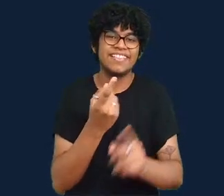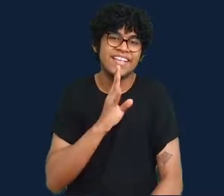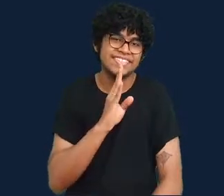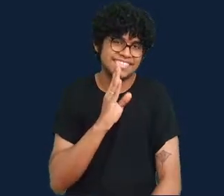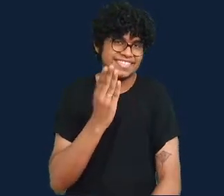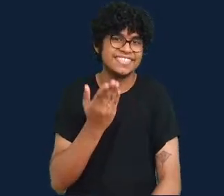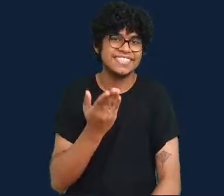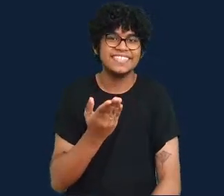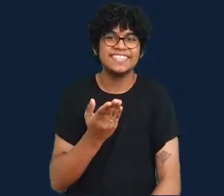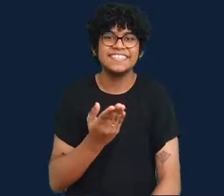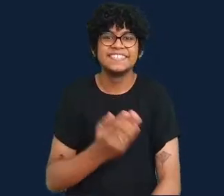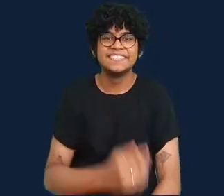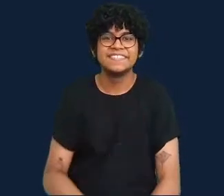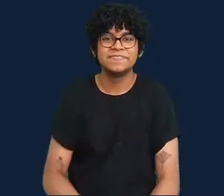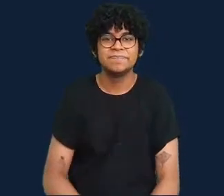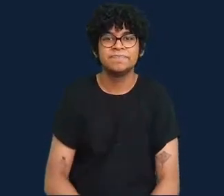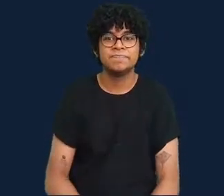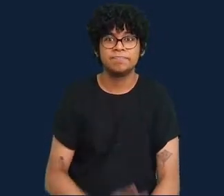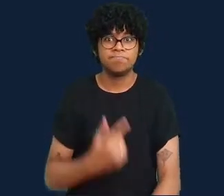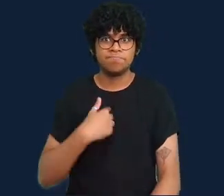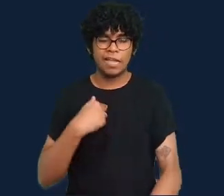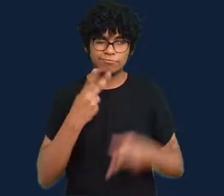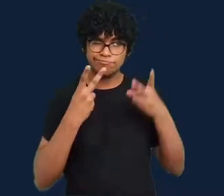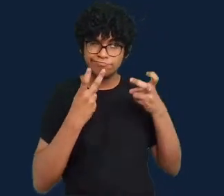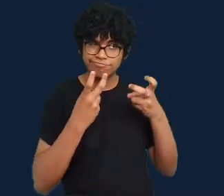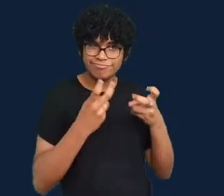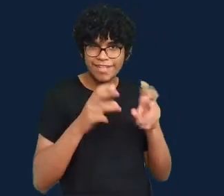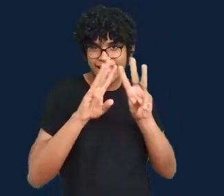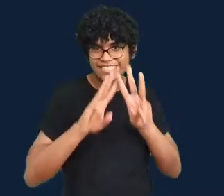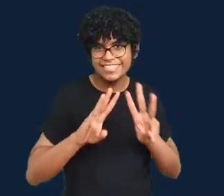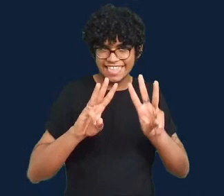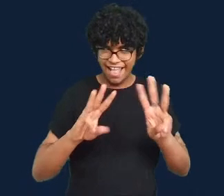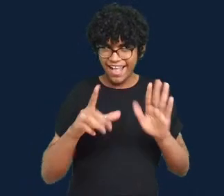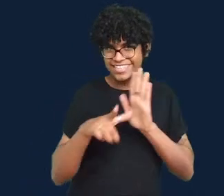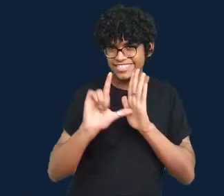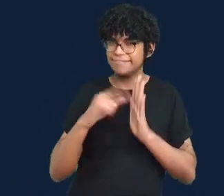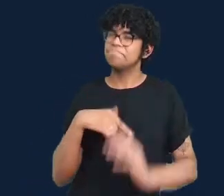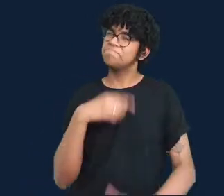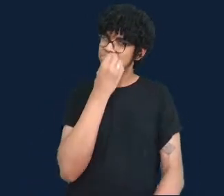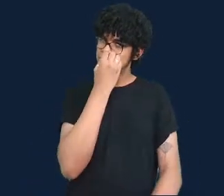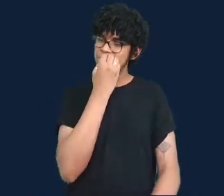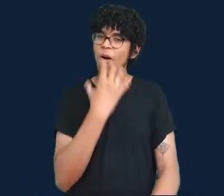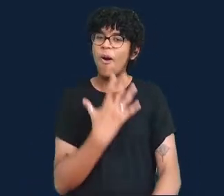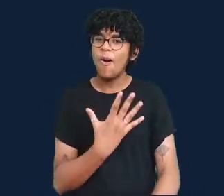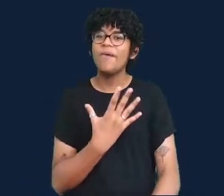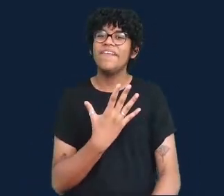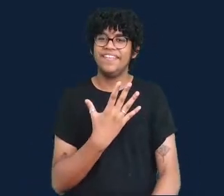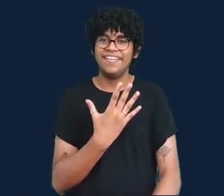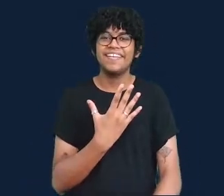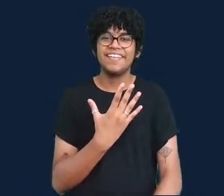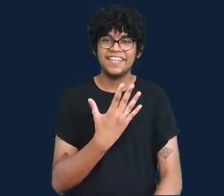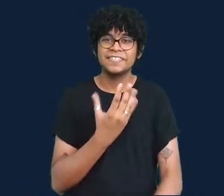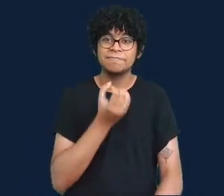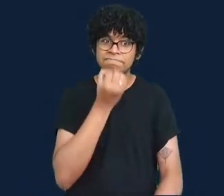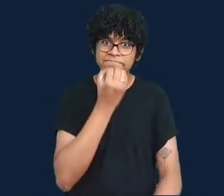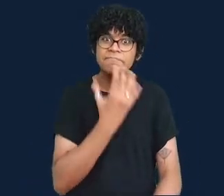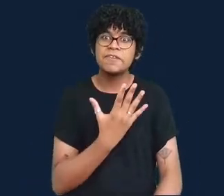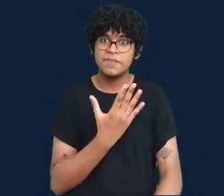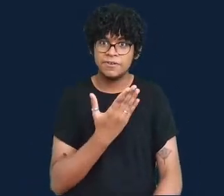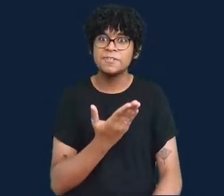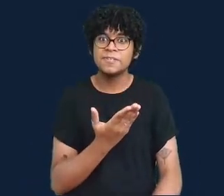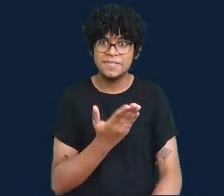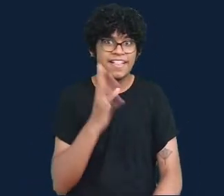navigated your site. It's really good. Eu queria também agradecer ao público, todo mundo que assistiu e